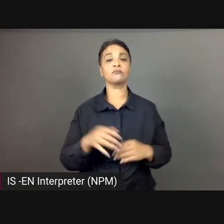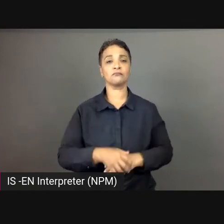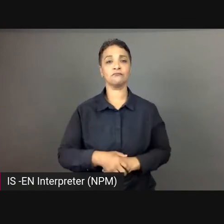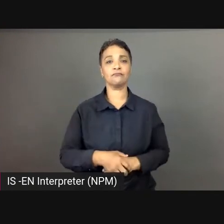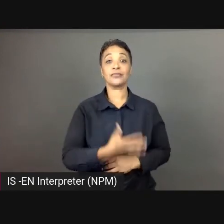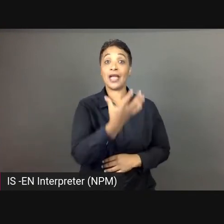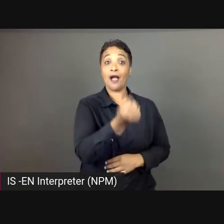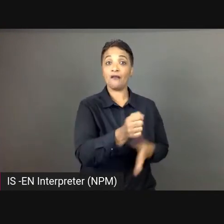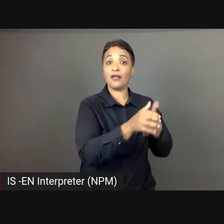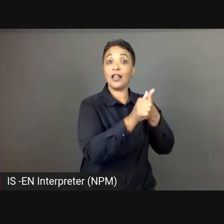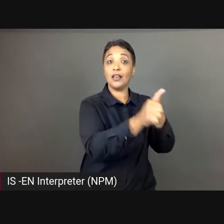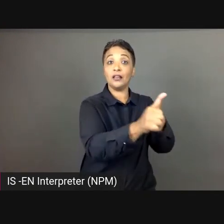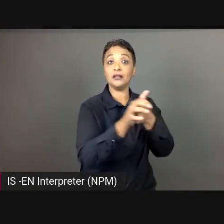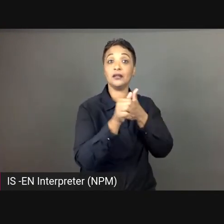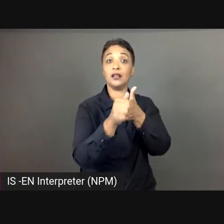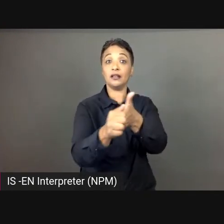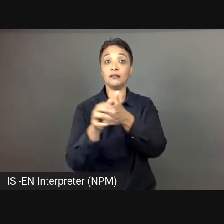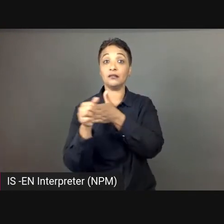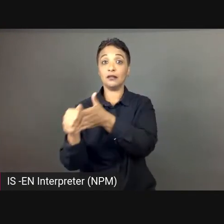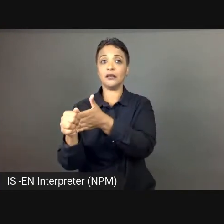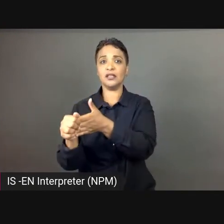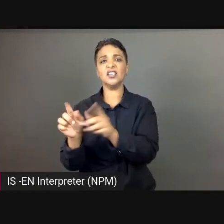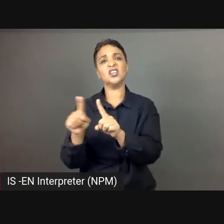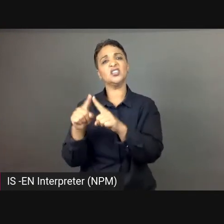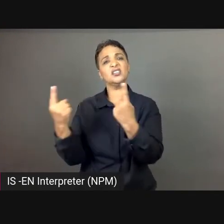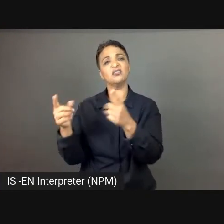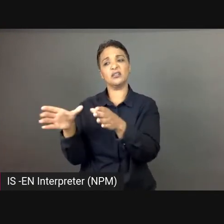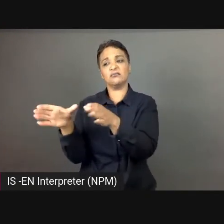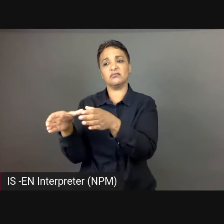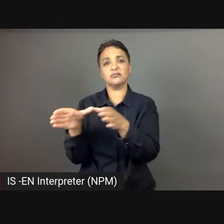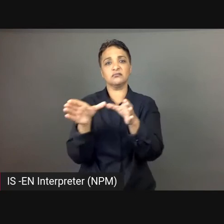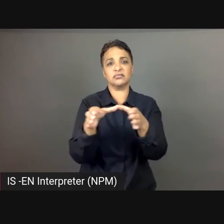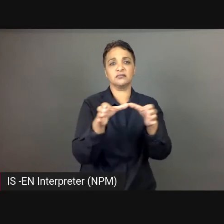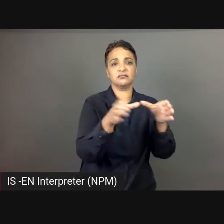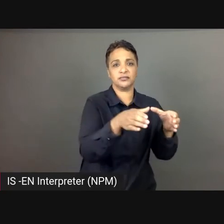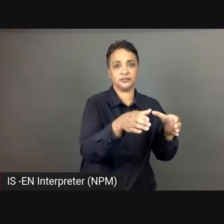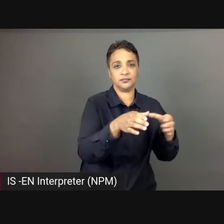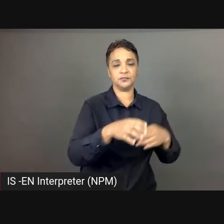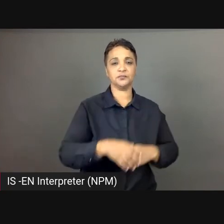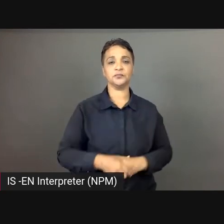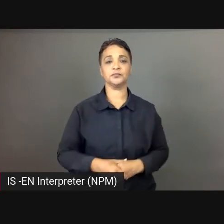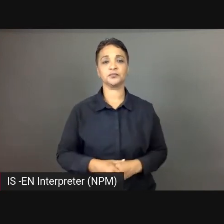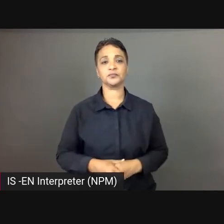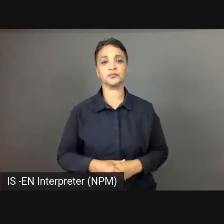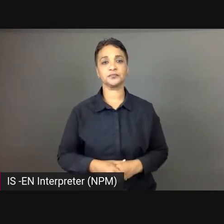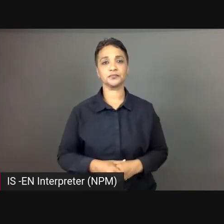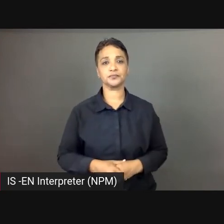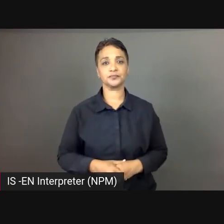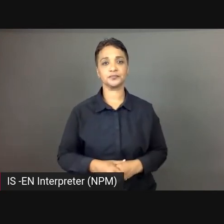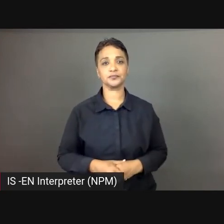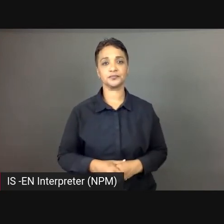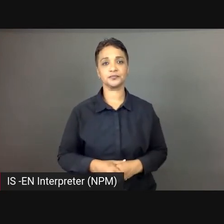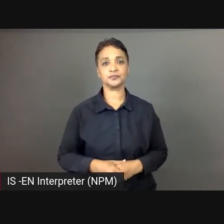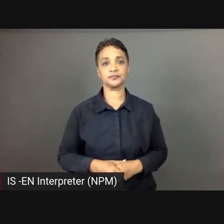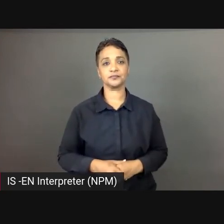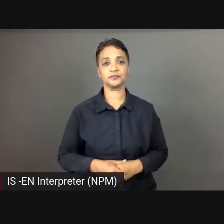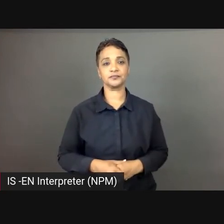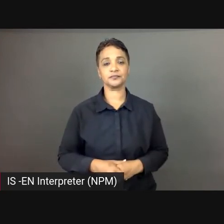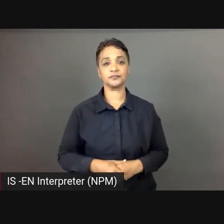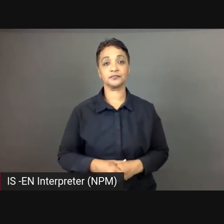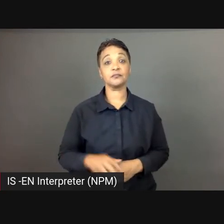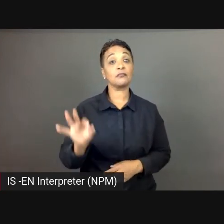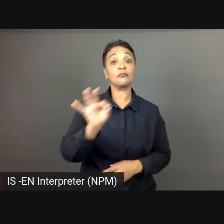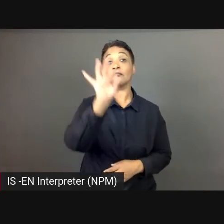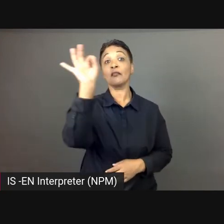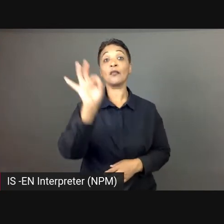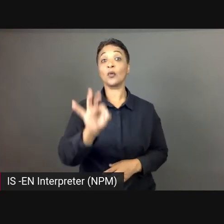members, often in partnership with other organizations. The workshops tackle the question of people knowing their rights